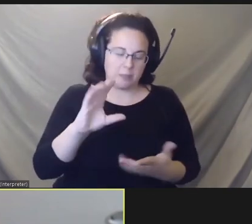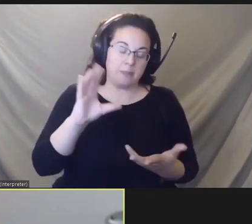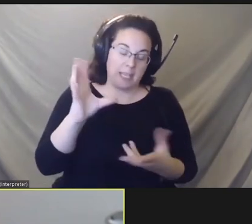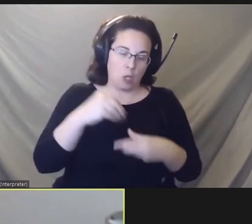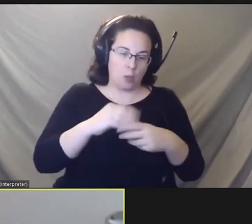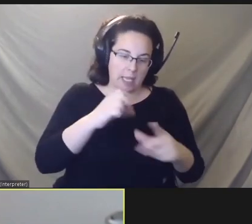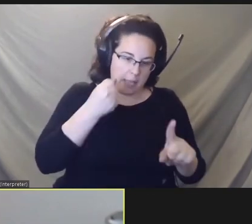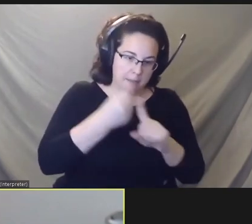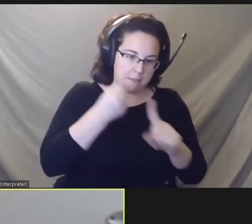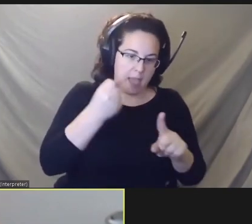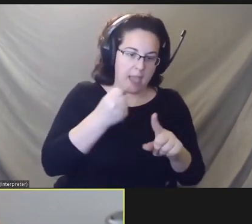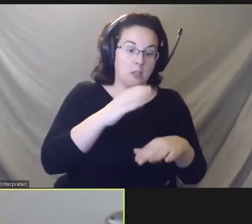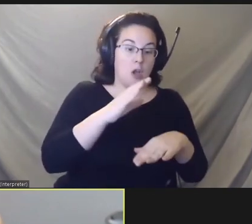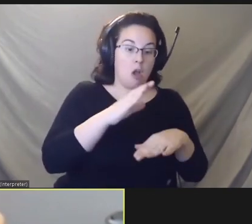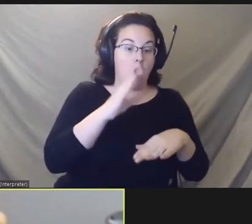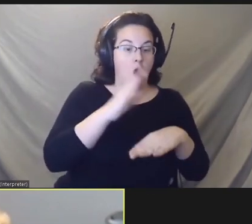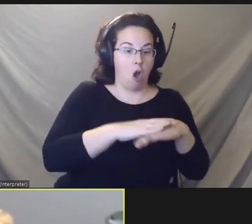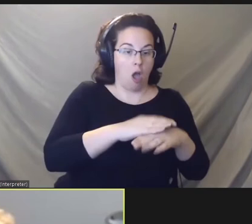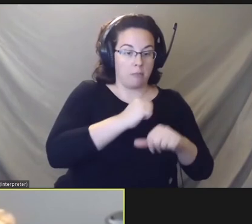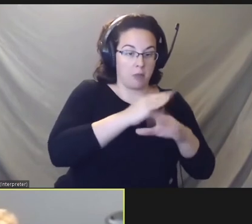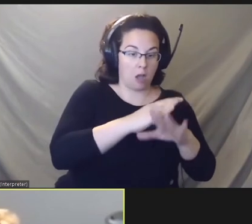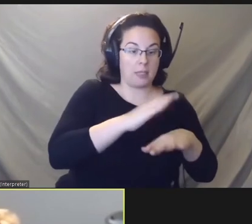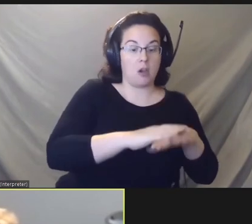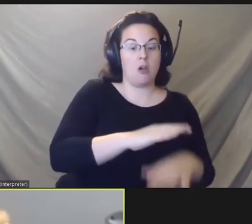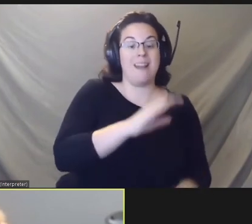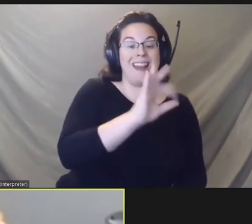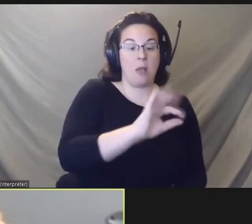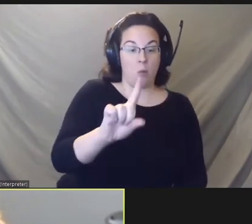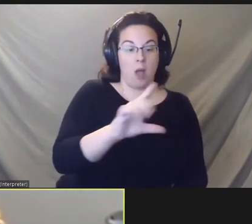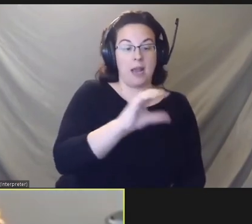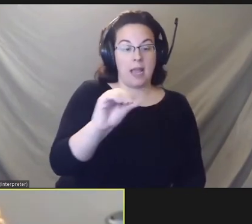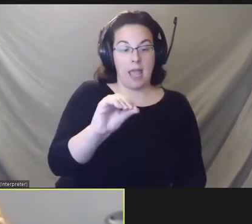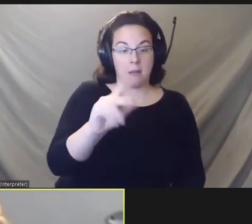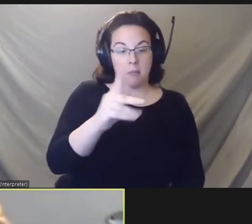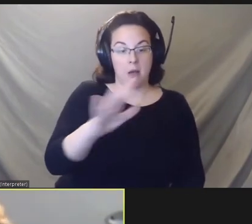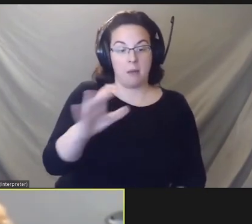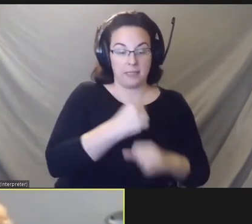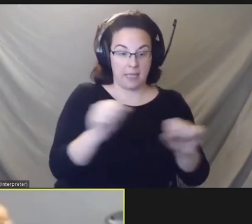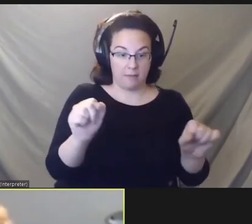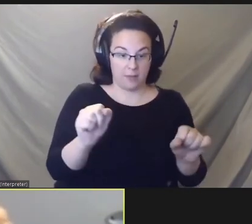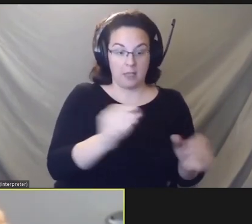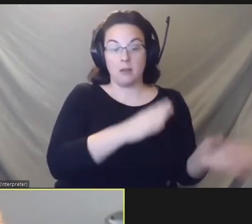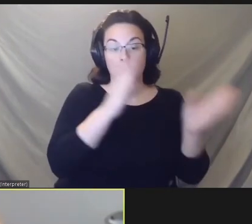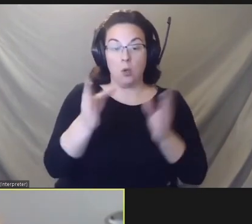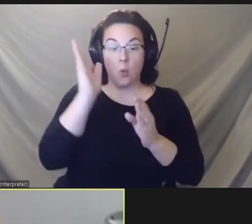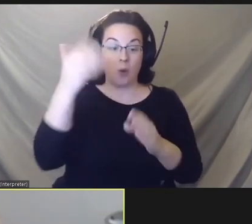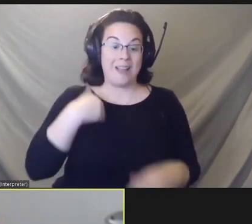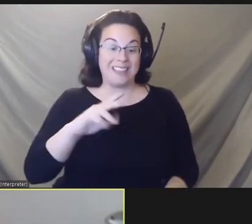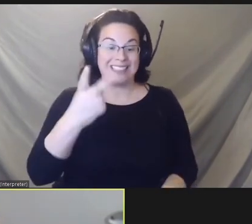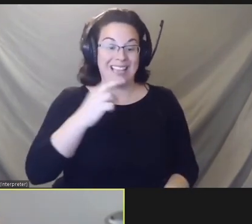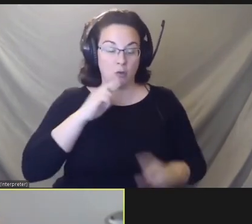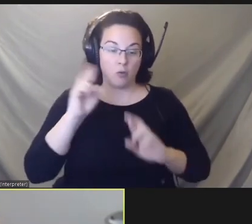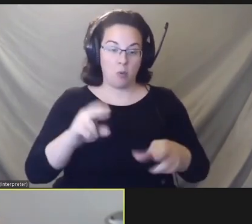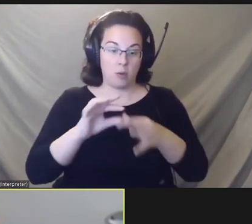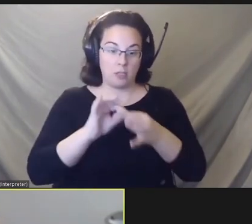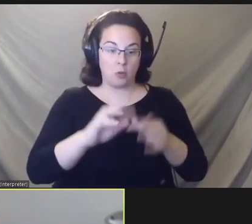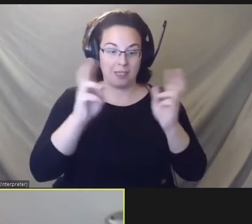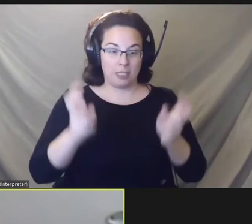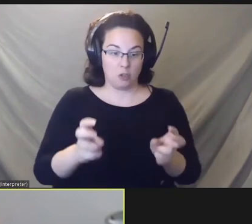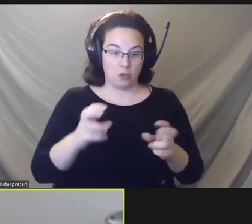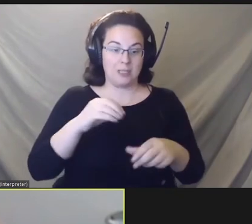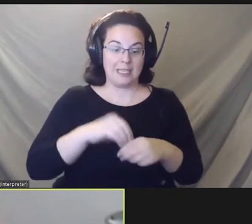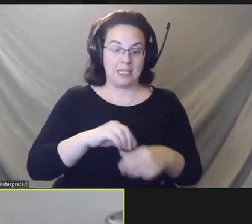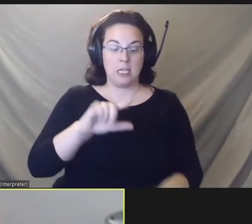blocking on 911 and public safety. The Bureau will issue a second report on these issues in